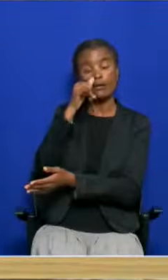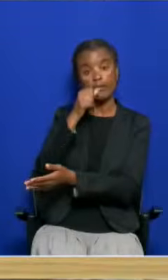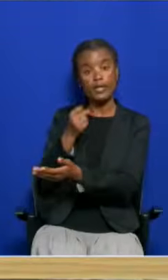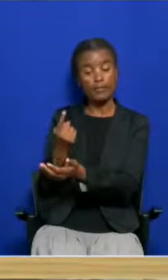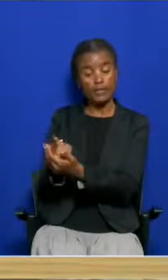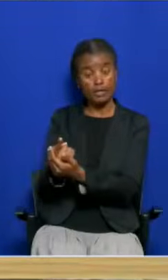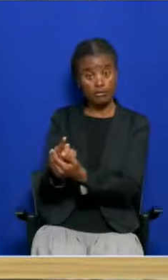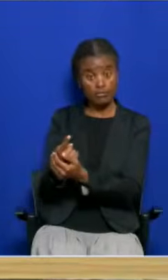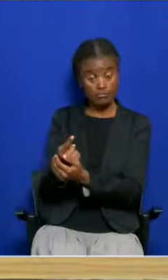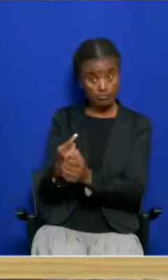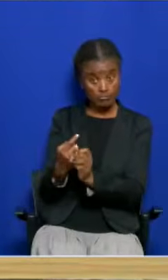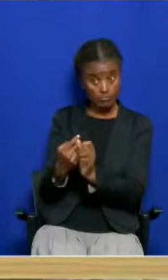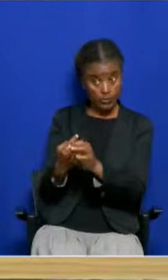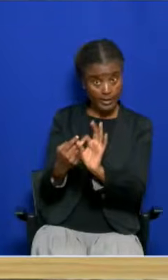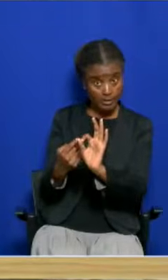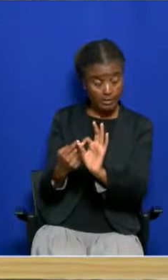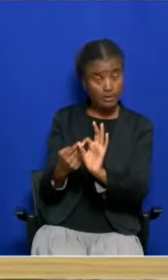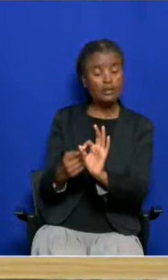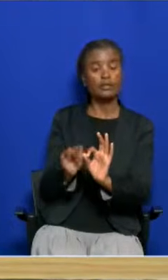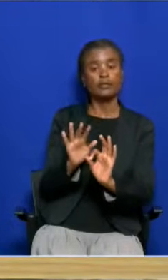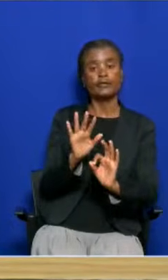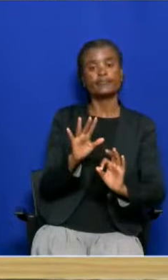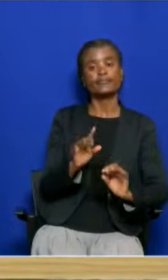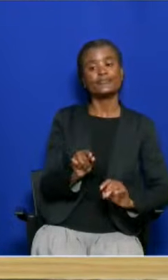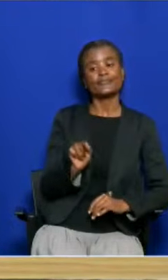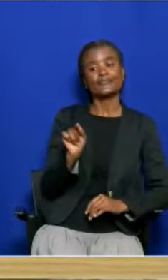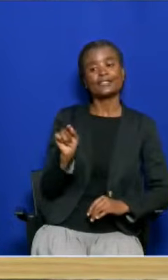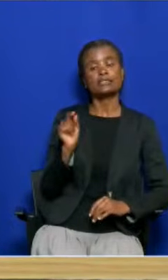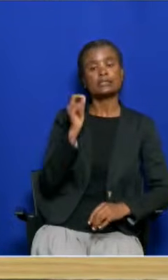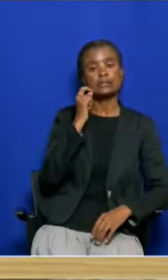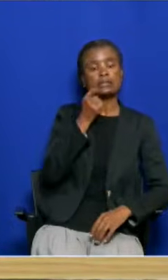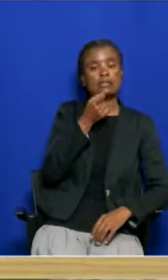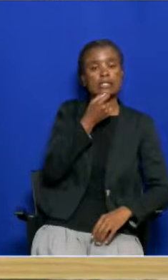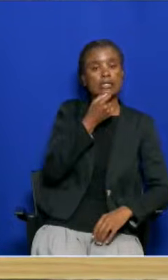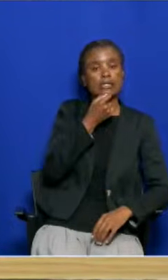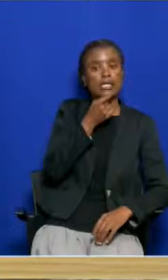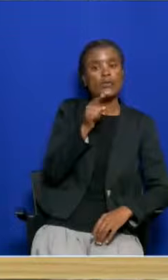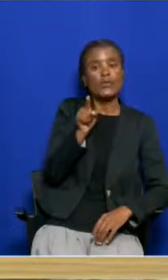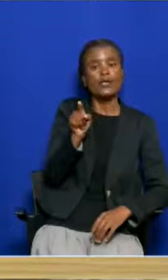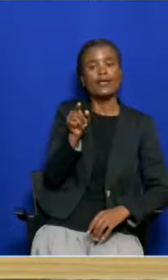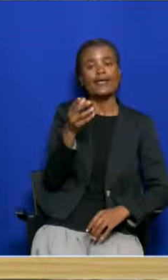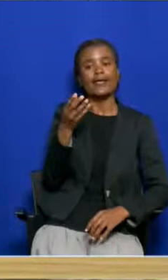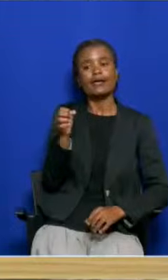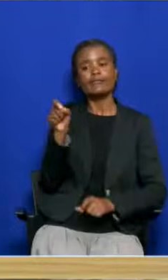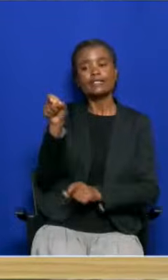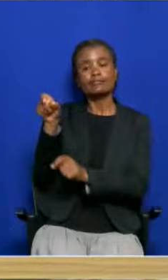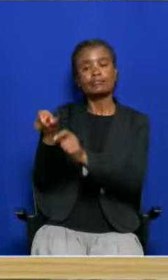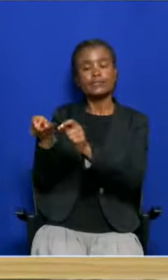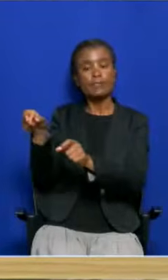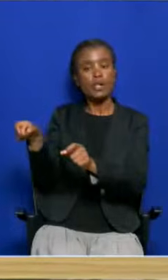He said, there are suspects that are arrested there, Commissioner,